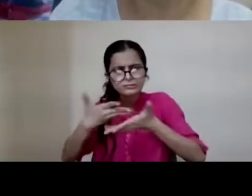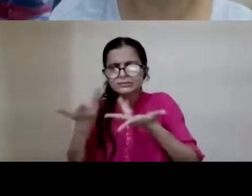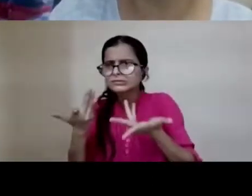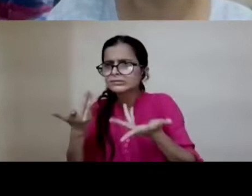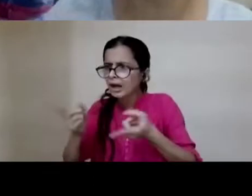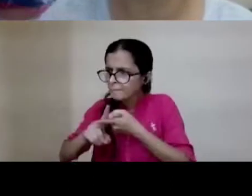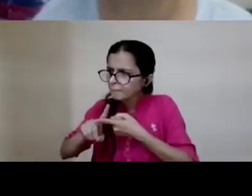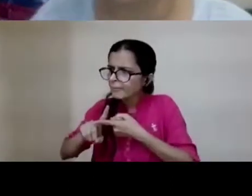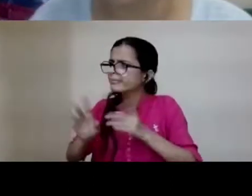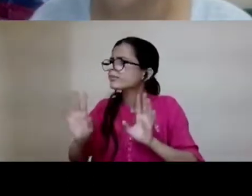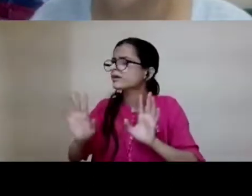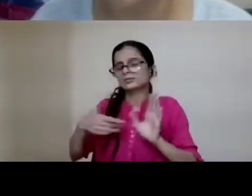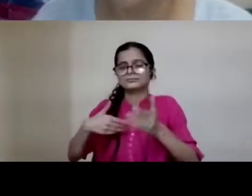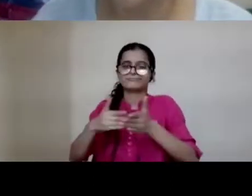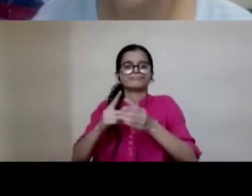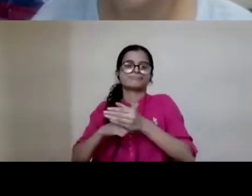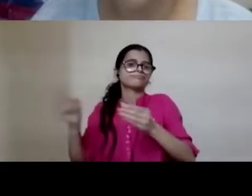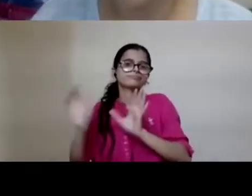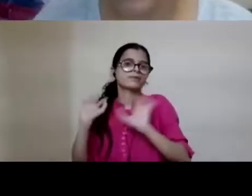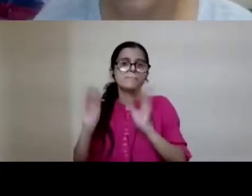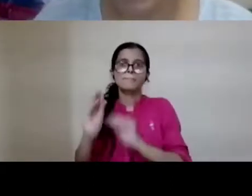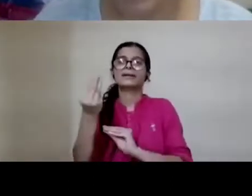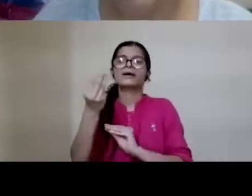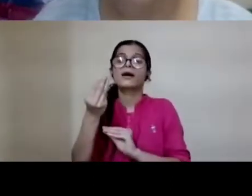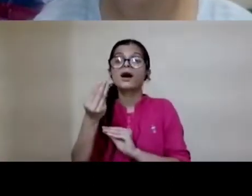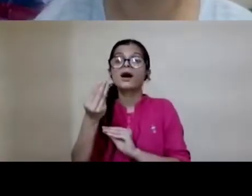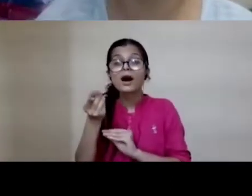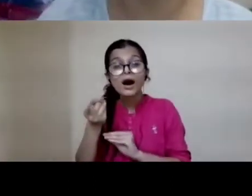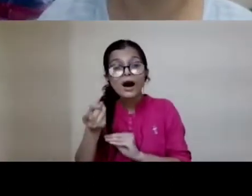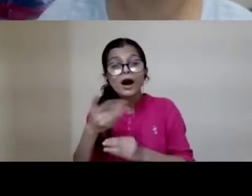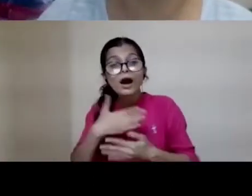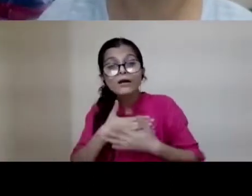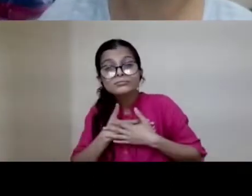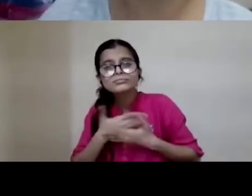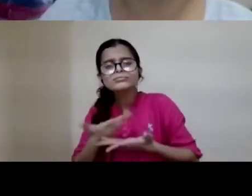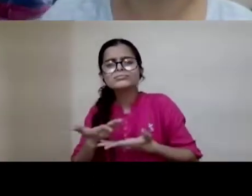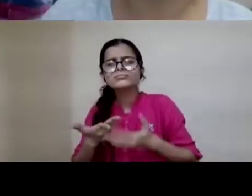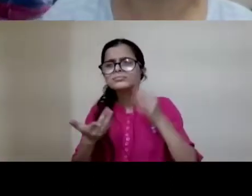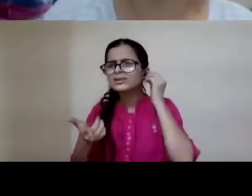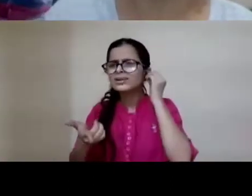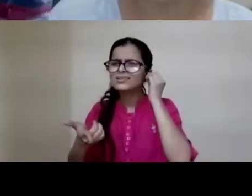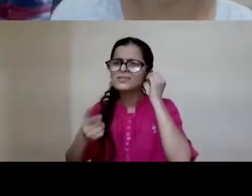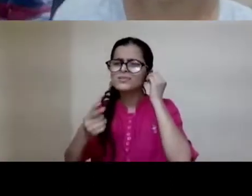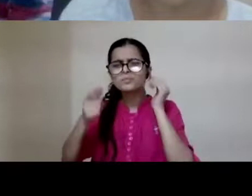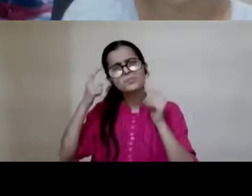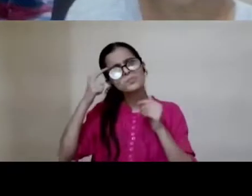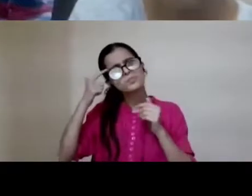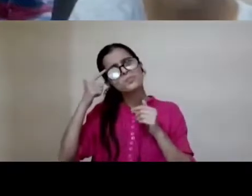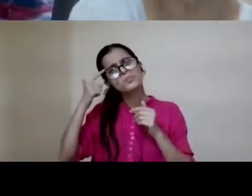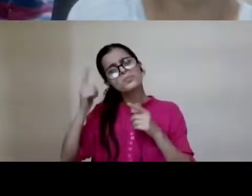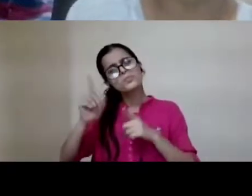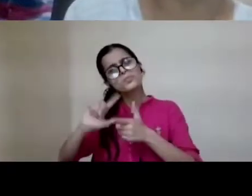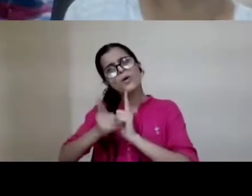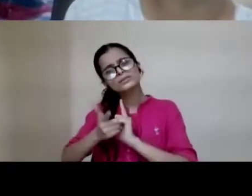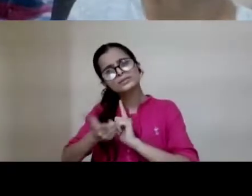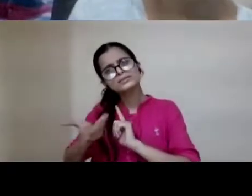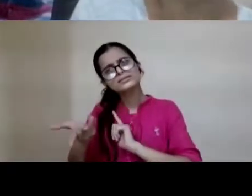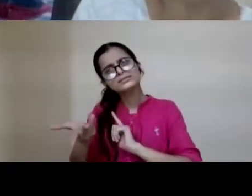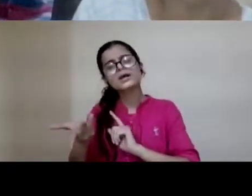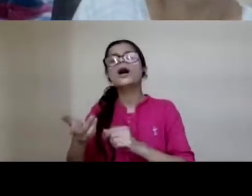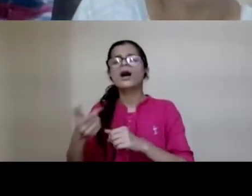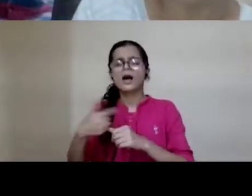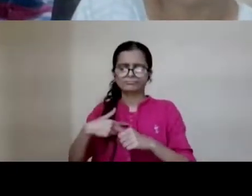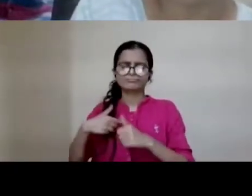them is disproportionate. It's a pretty economic logic out there too. So one would then, I mean, I would literally revise